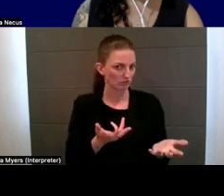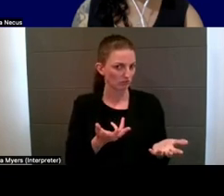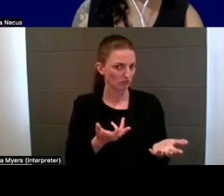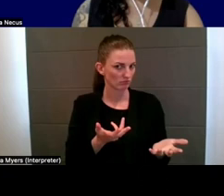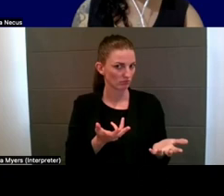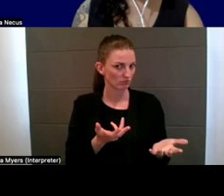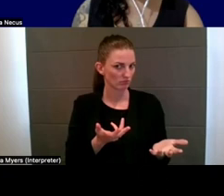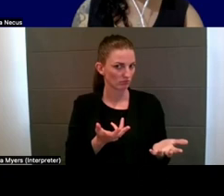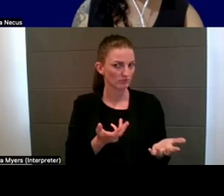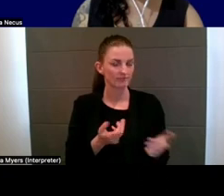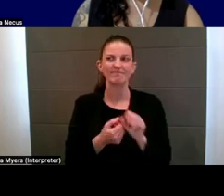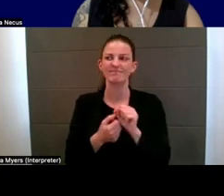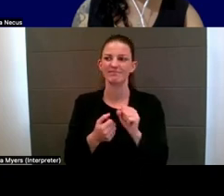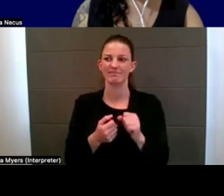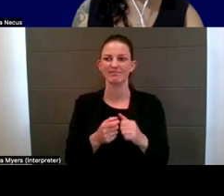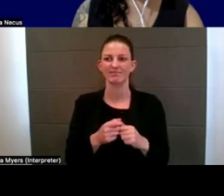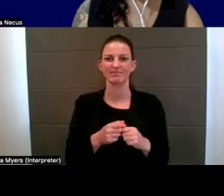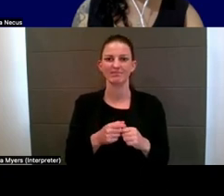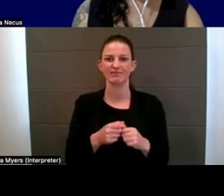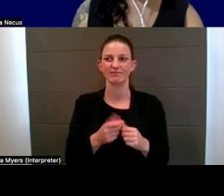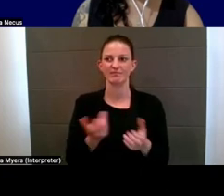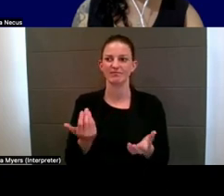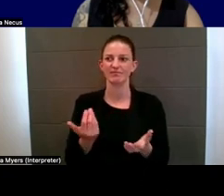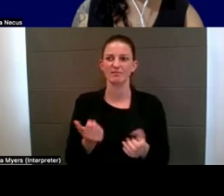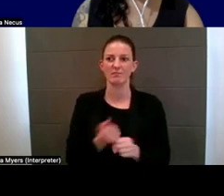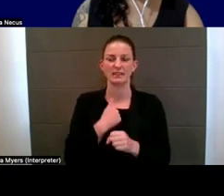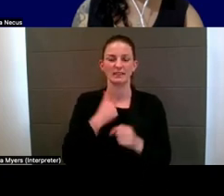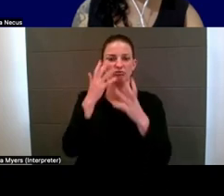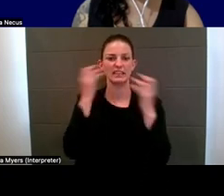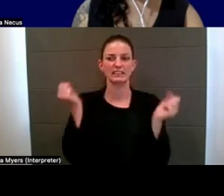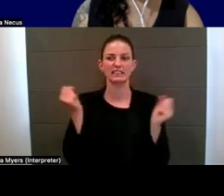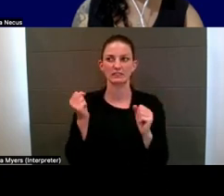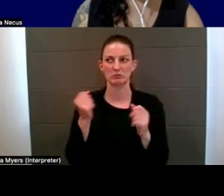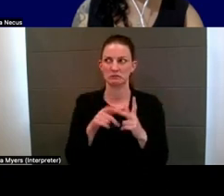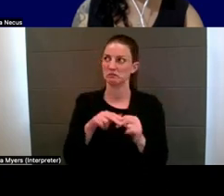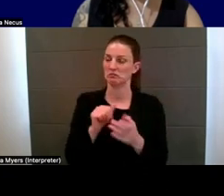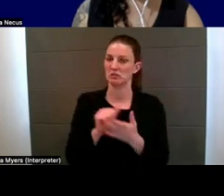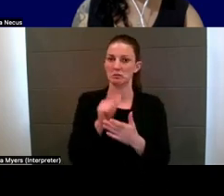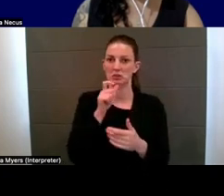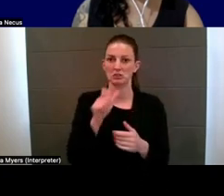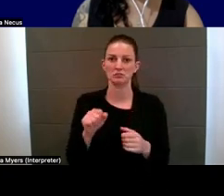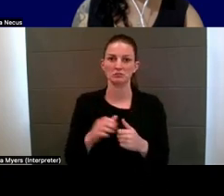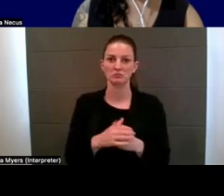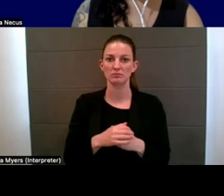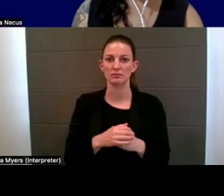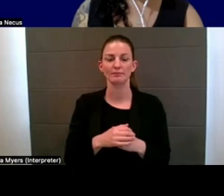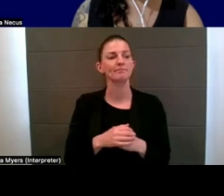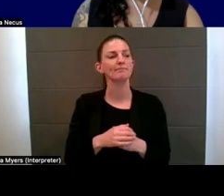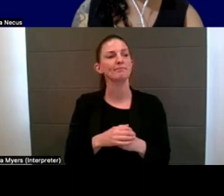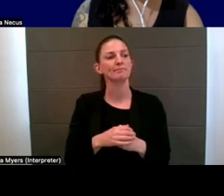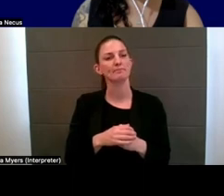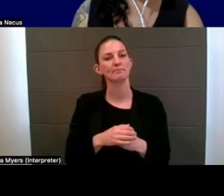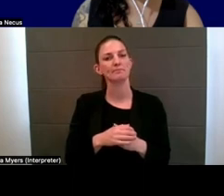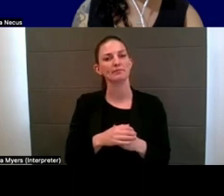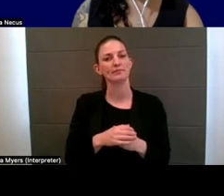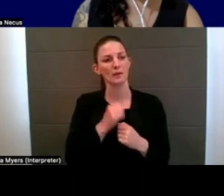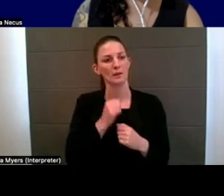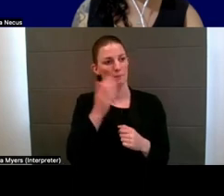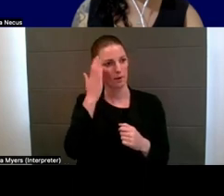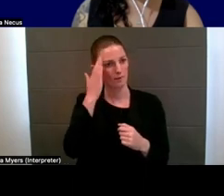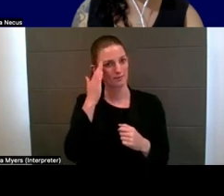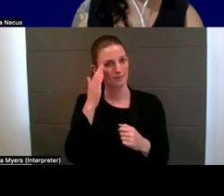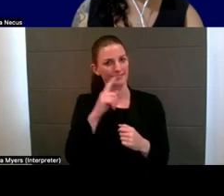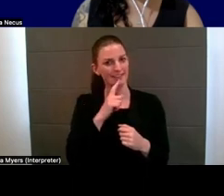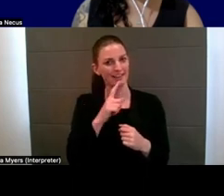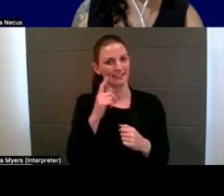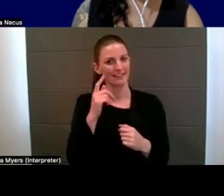Yeah, that's a bit more like stressful, if that's the right word. Yeah. And how have you learned? Your mum said she's just put a fridge in